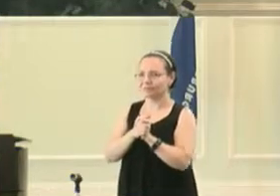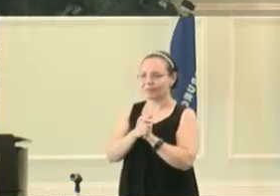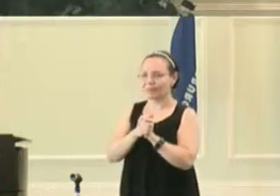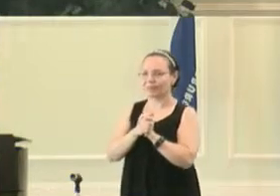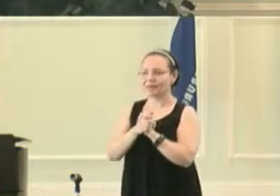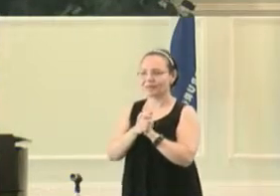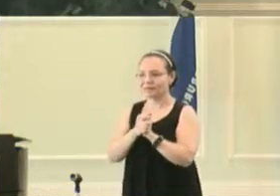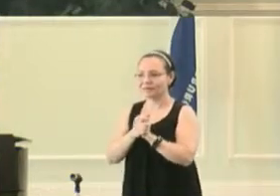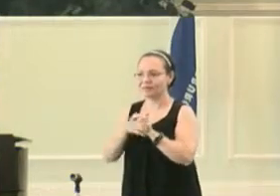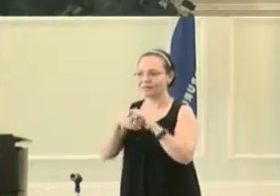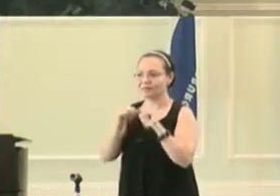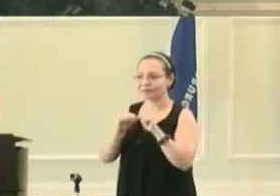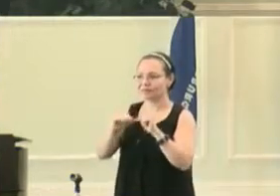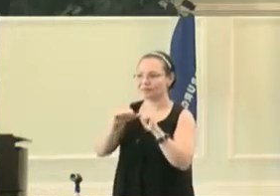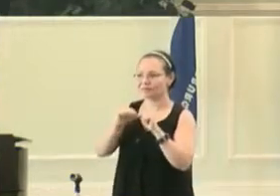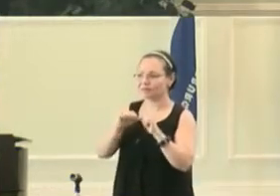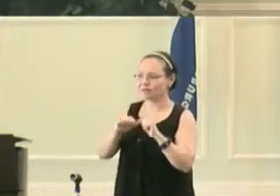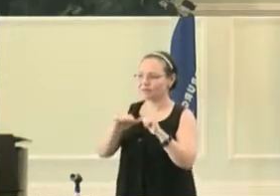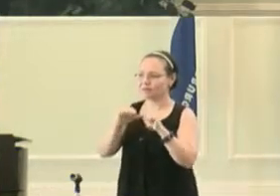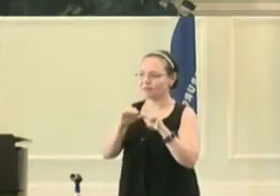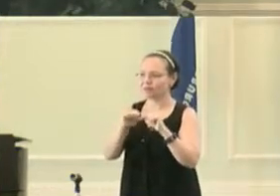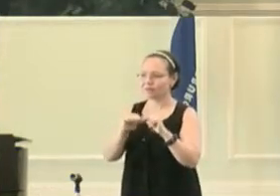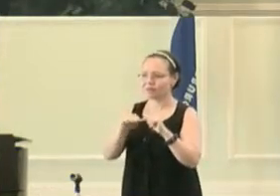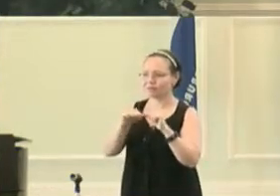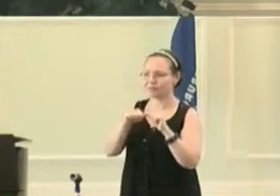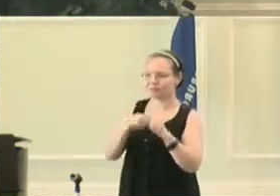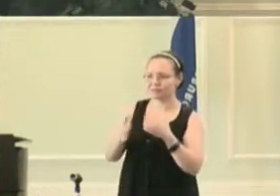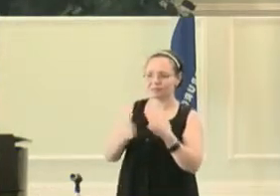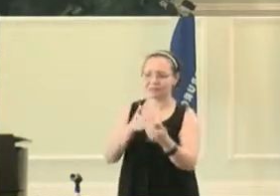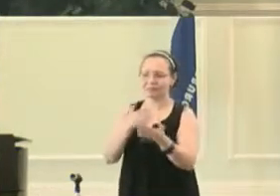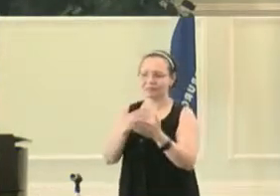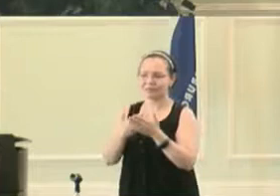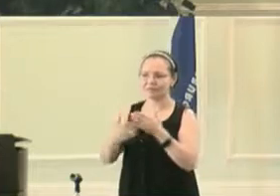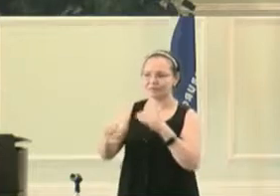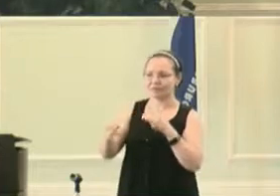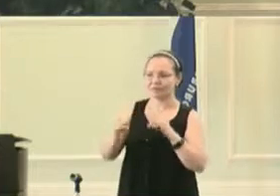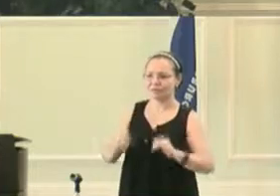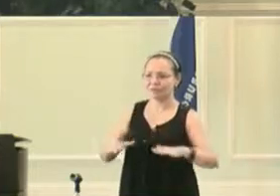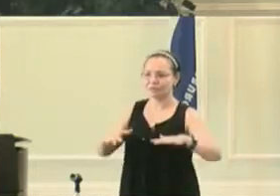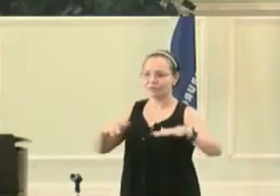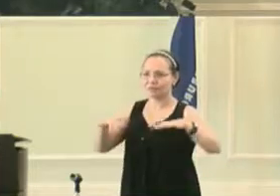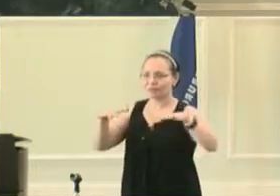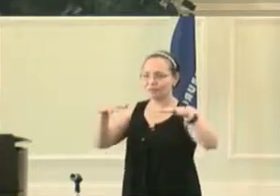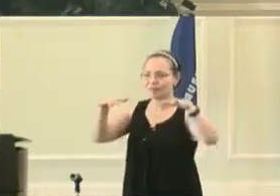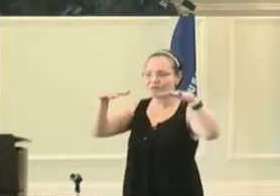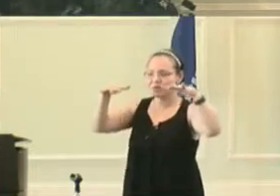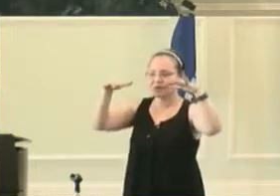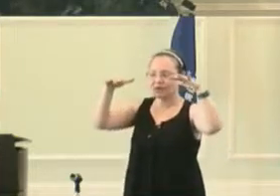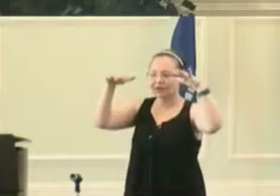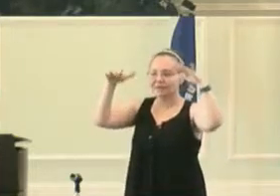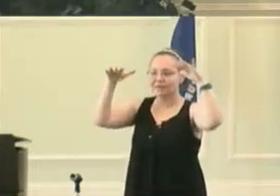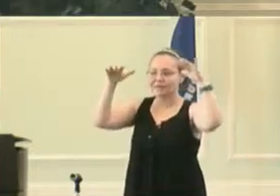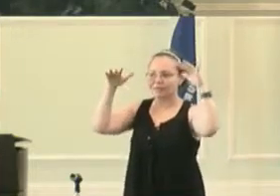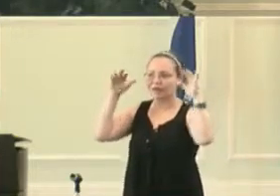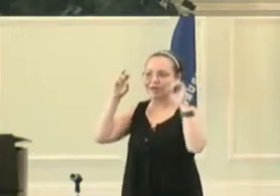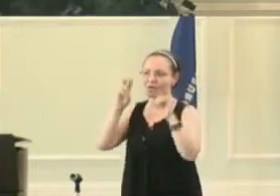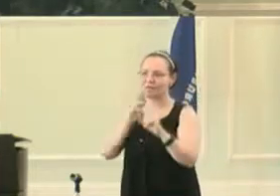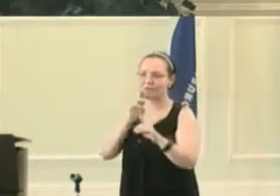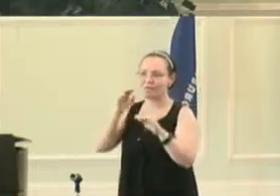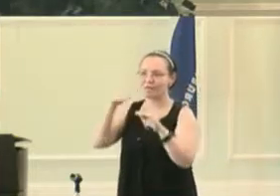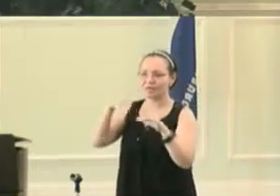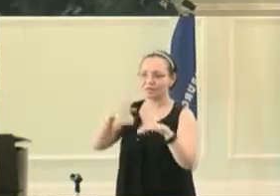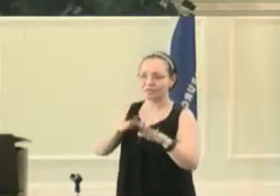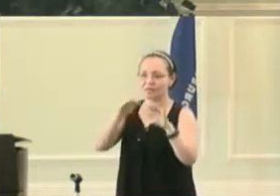So let the waters rise, I will stay as the oceans roar. Let the